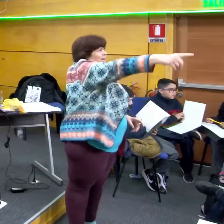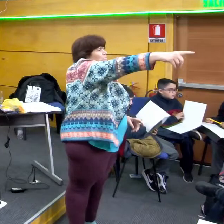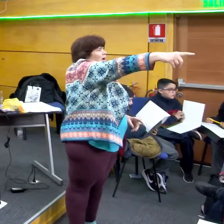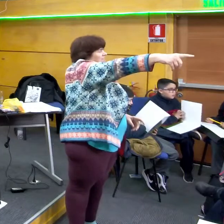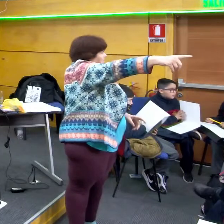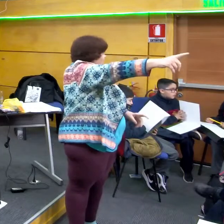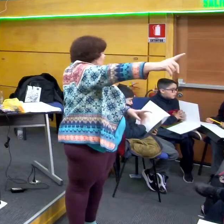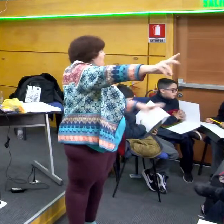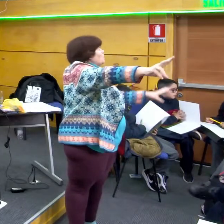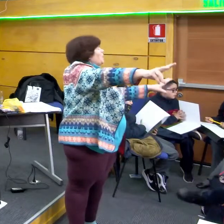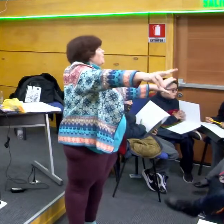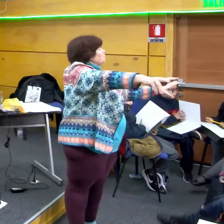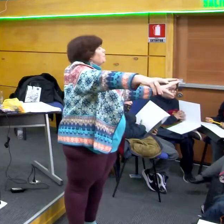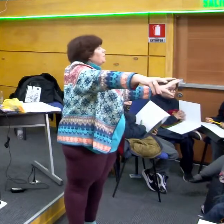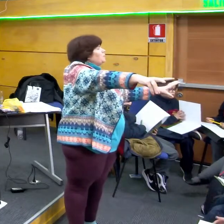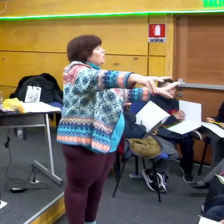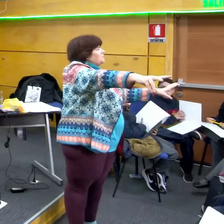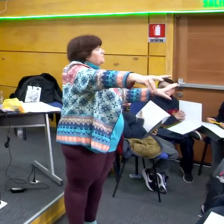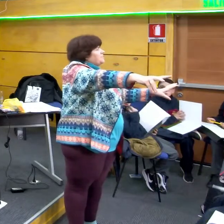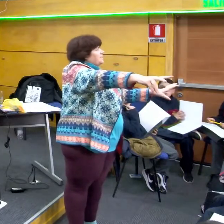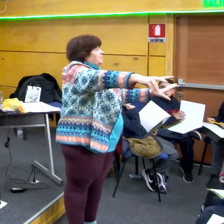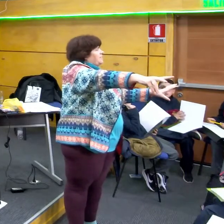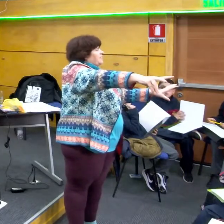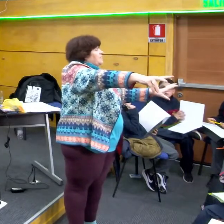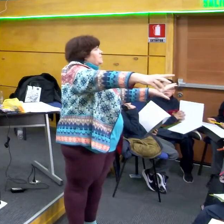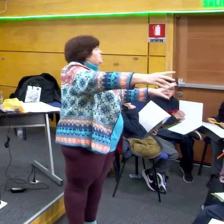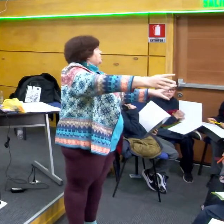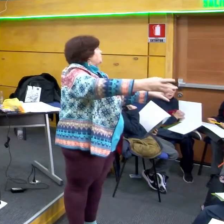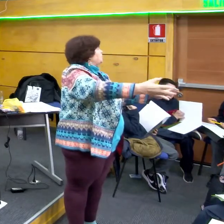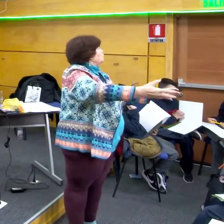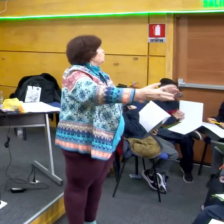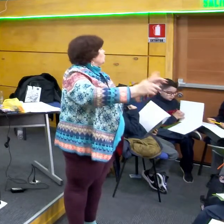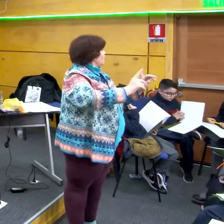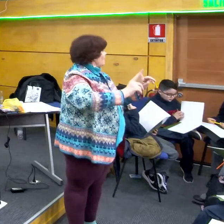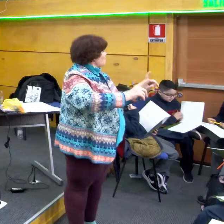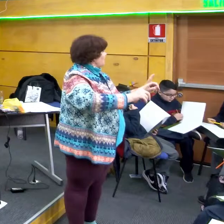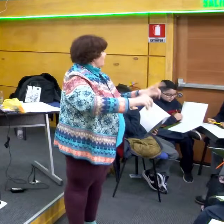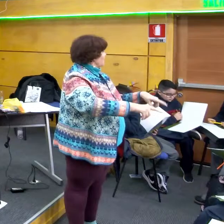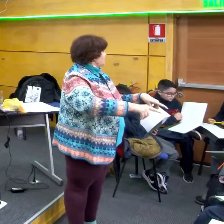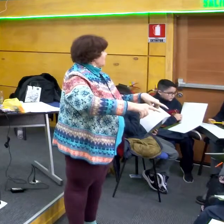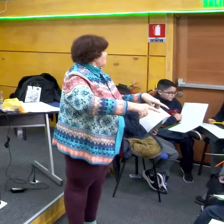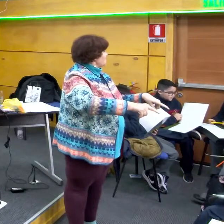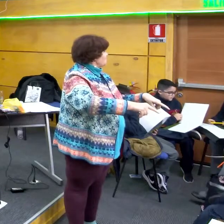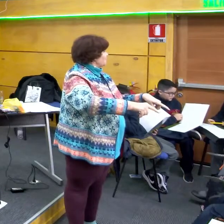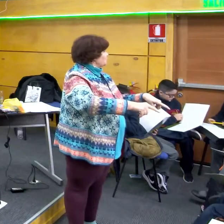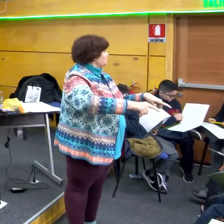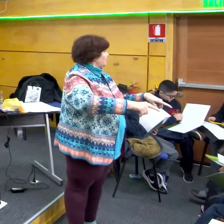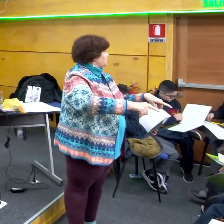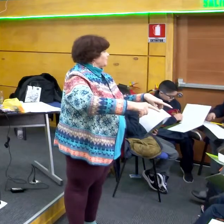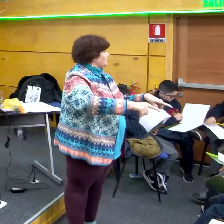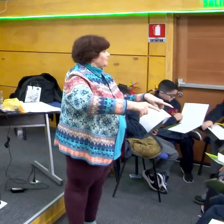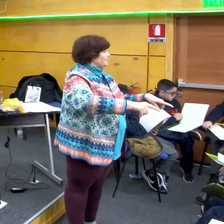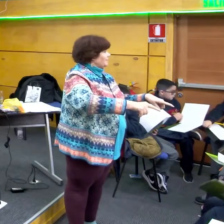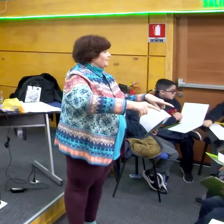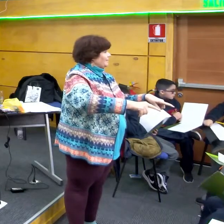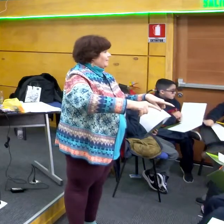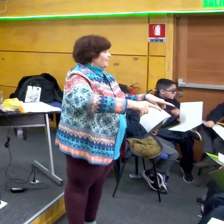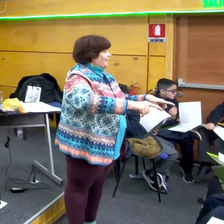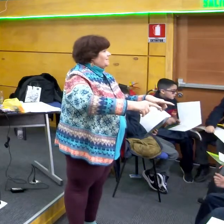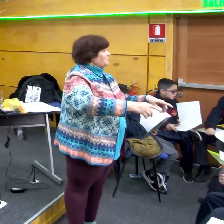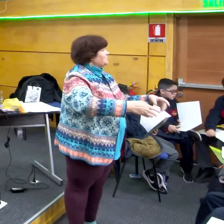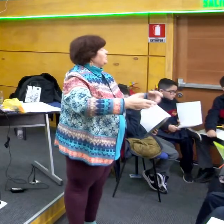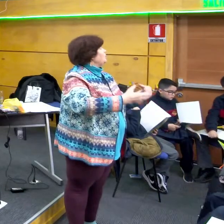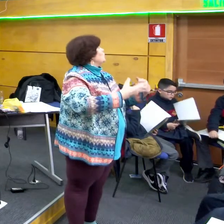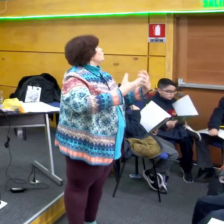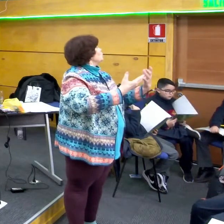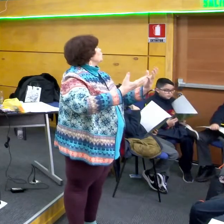Okay. Okay, watch. I want everybody to watch and see. Does she look up every time there's punctuation?